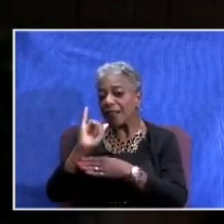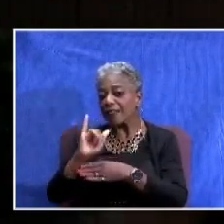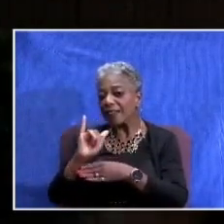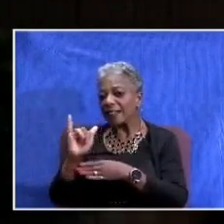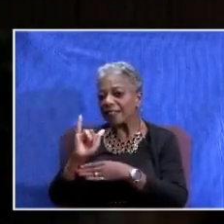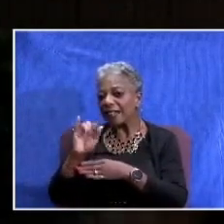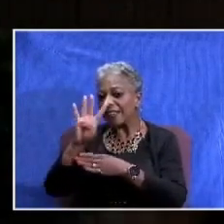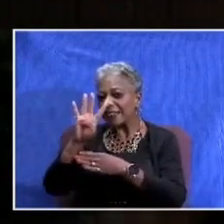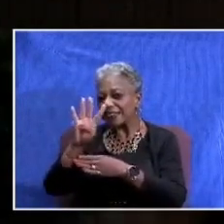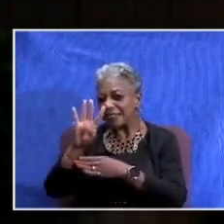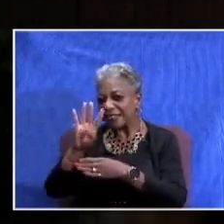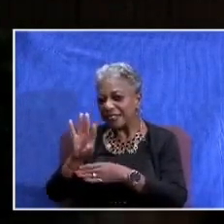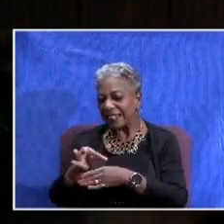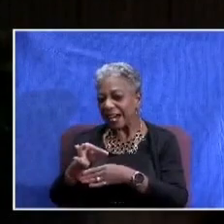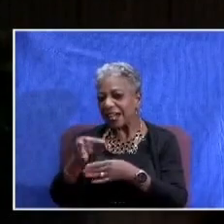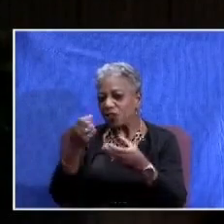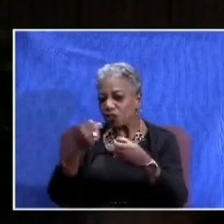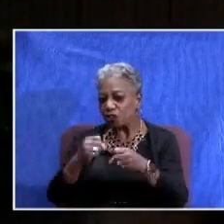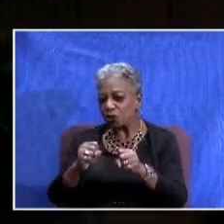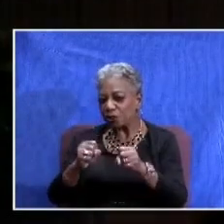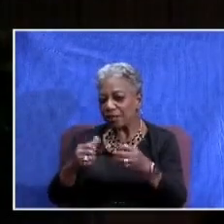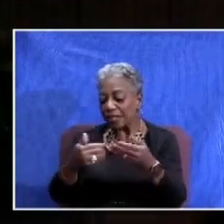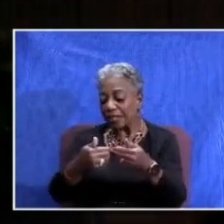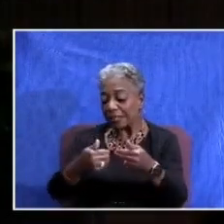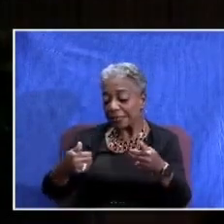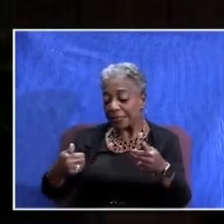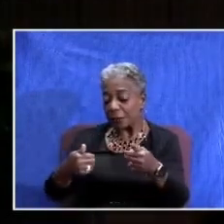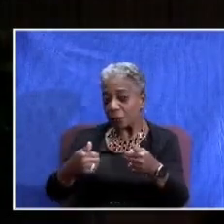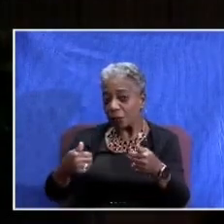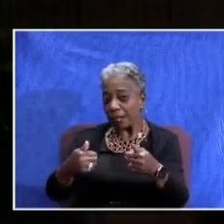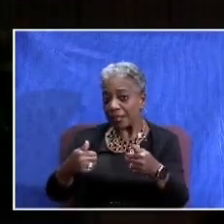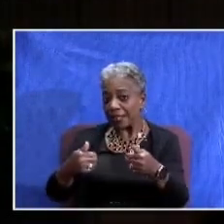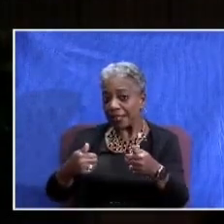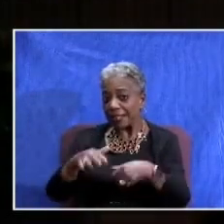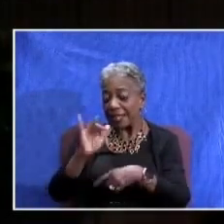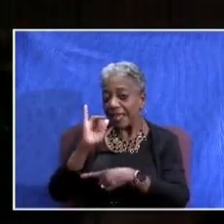system. That is not accidental.